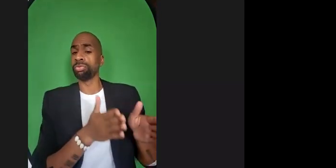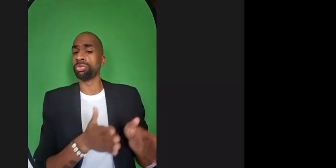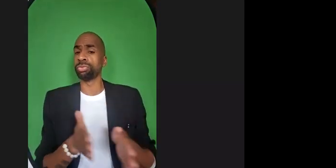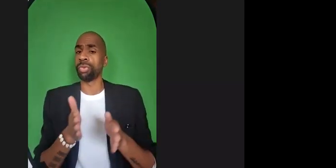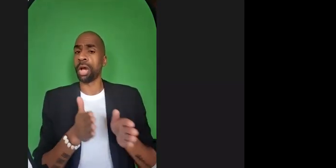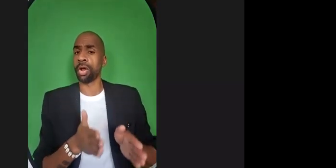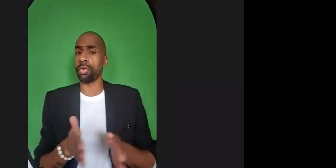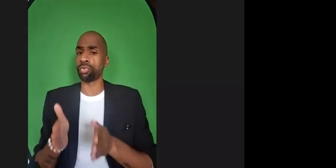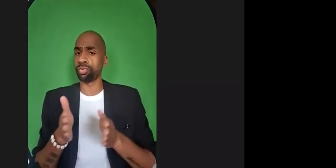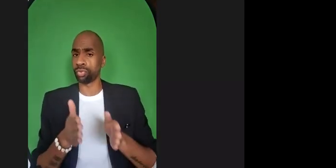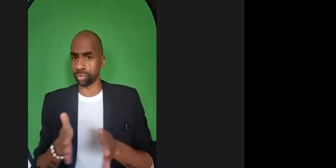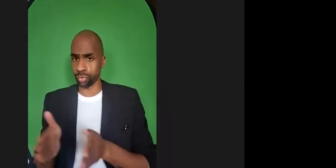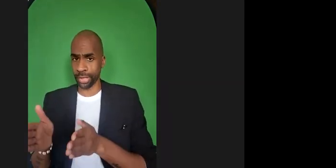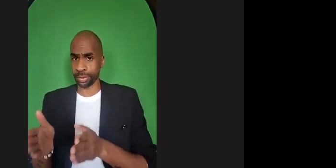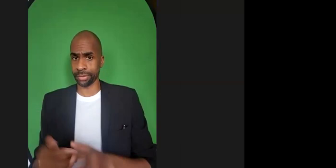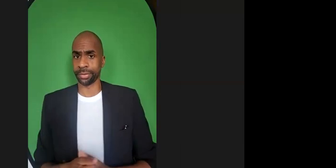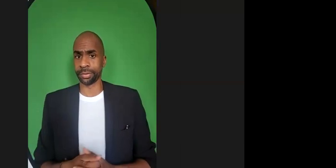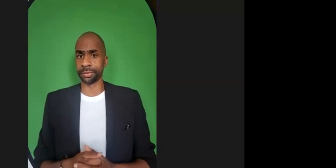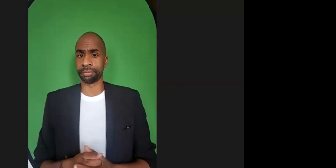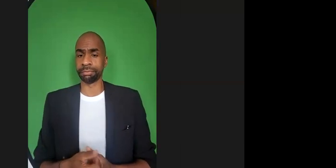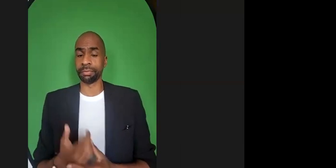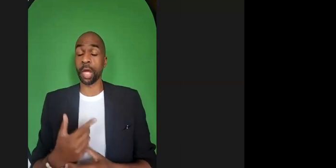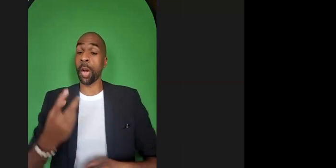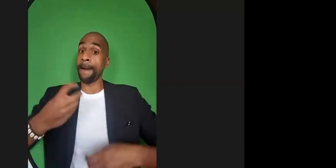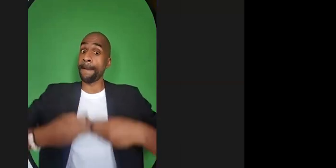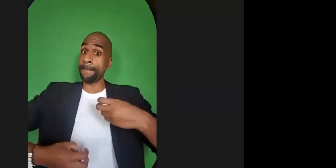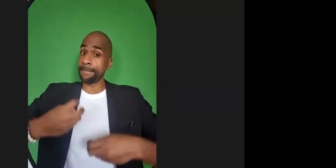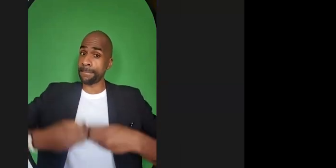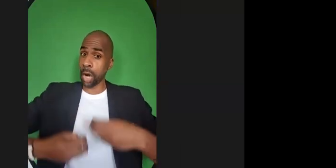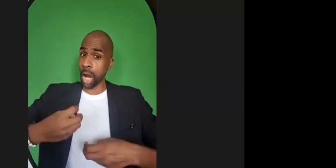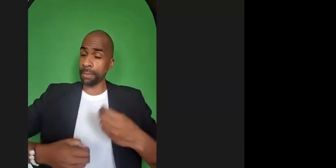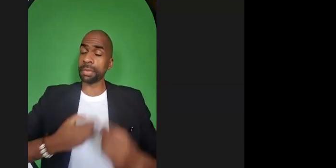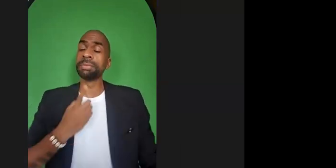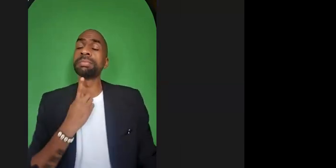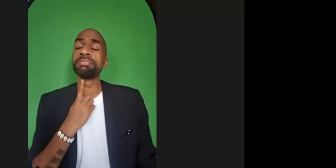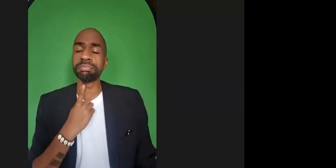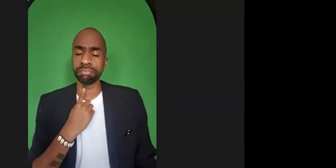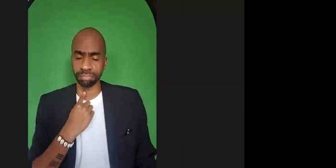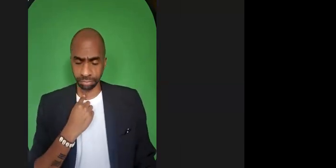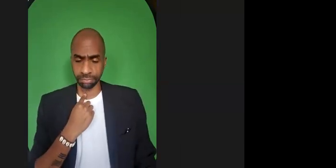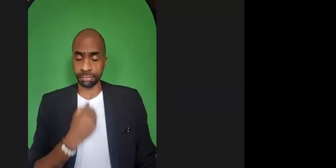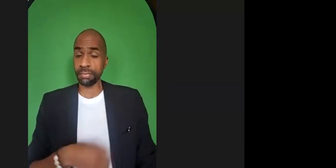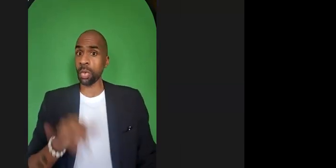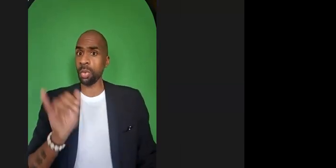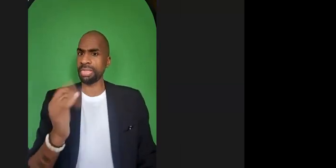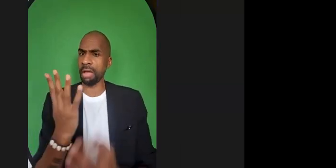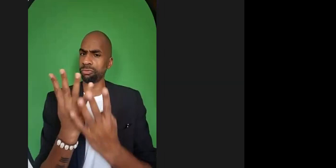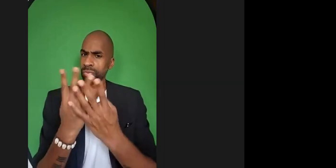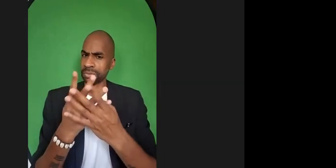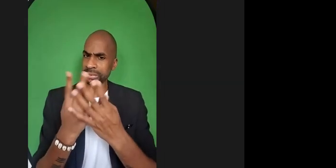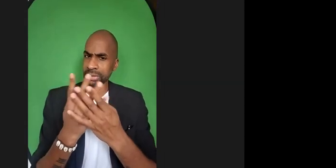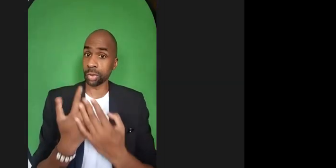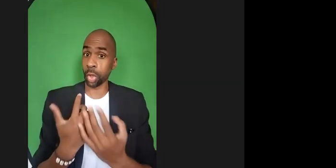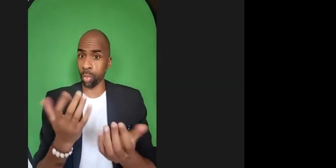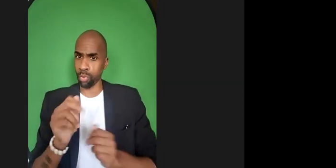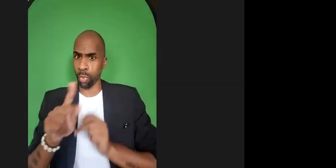I've mentioned, see swallowing difficulty develop. So we screen for that. We want to make sure that people are still able to swallow